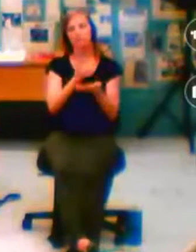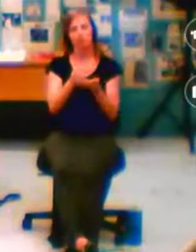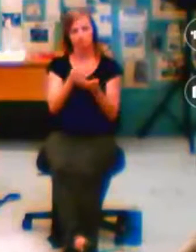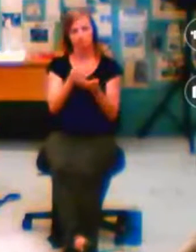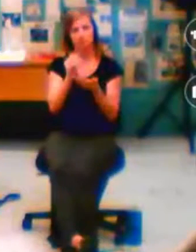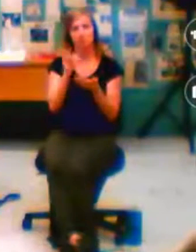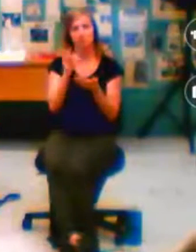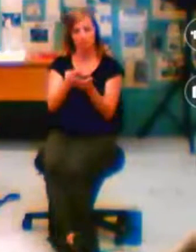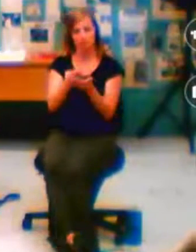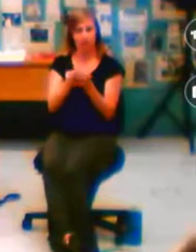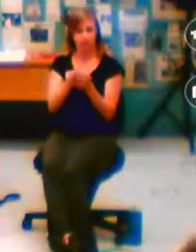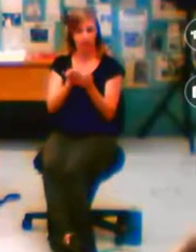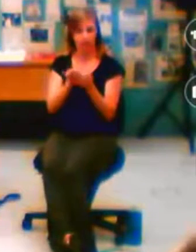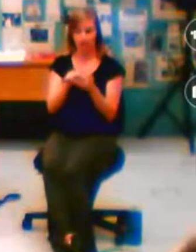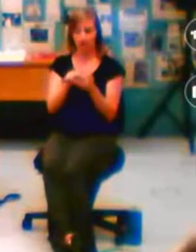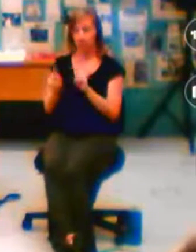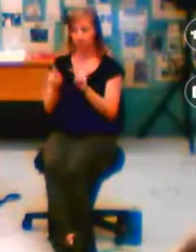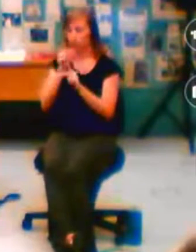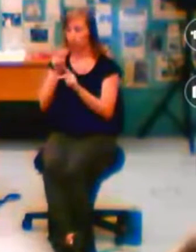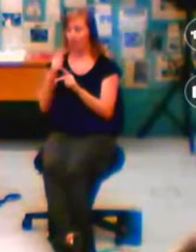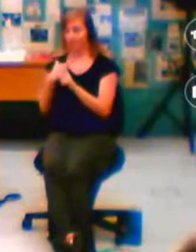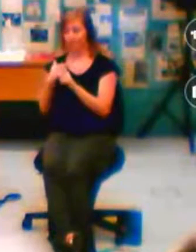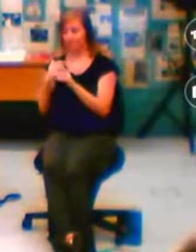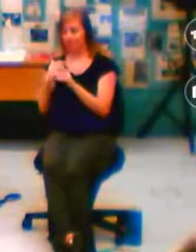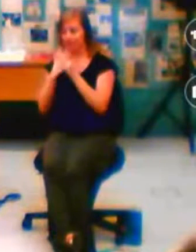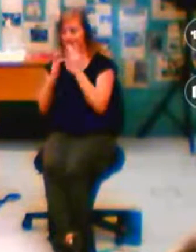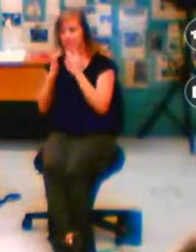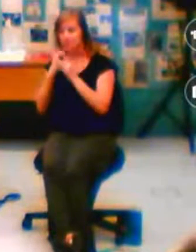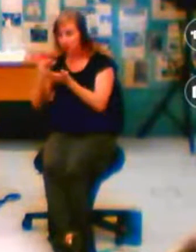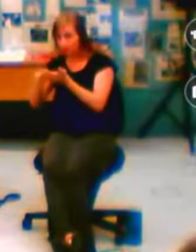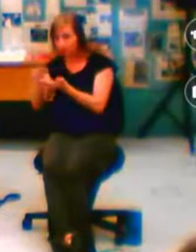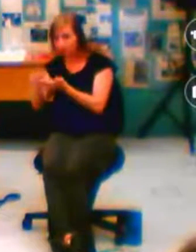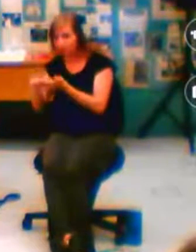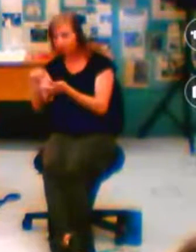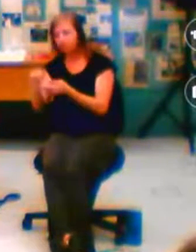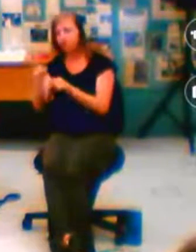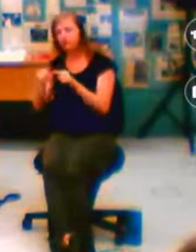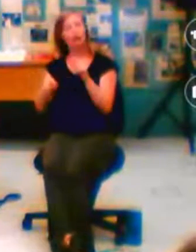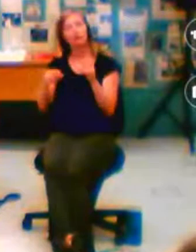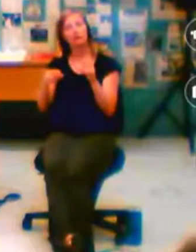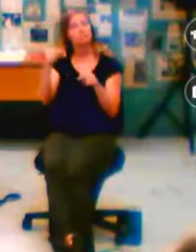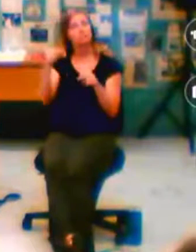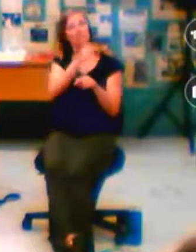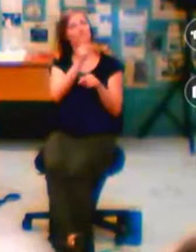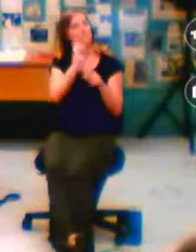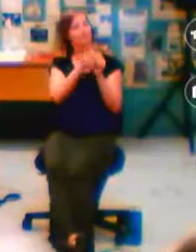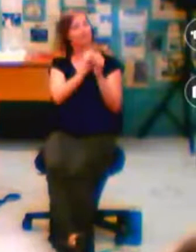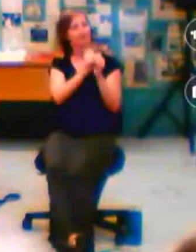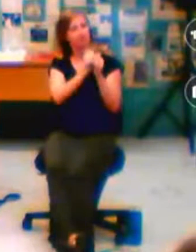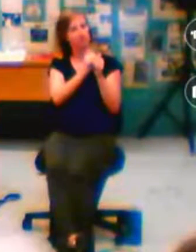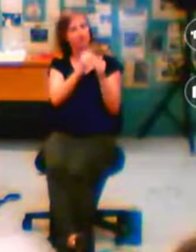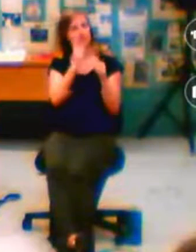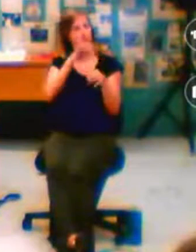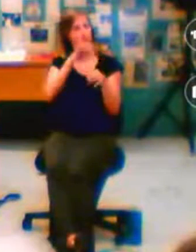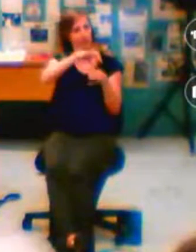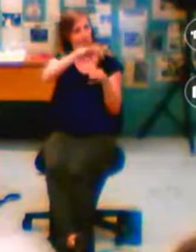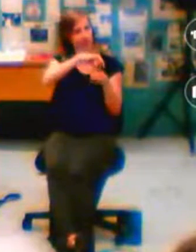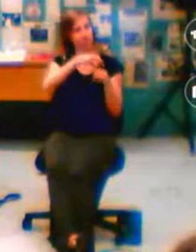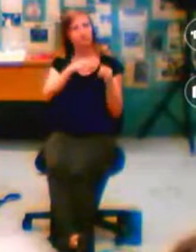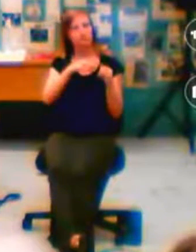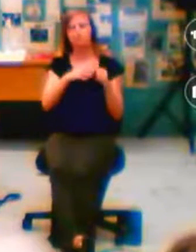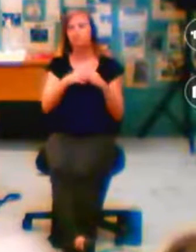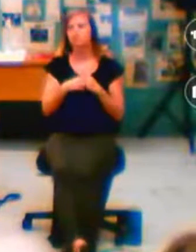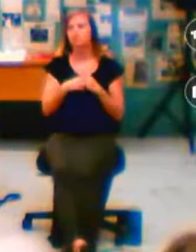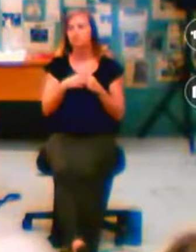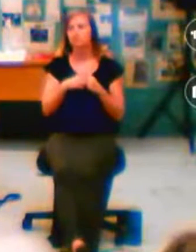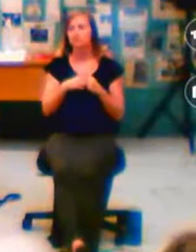elections and money in politics and the disproportionate amount of money that people who